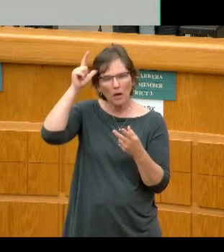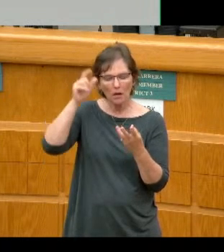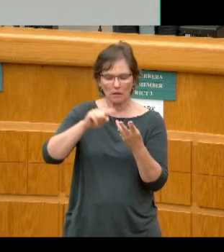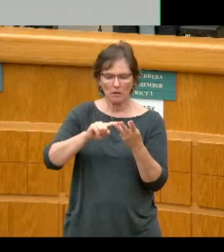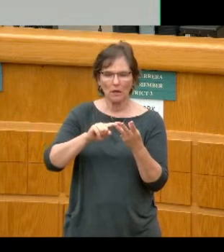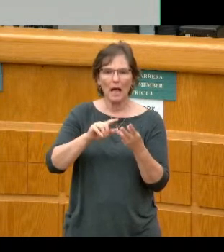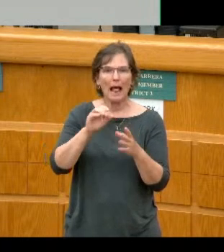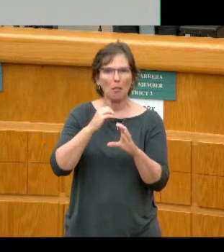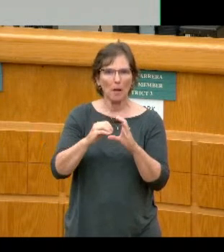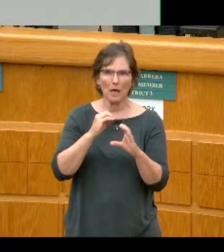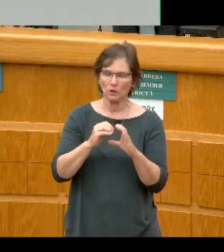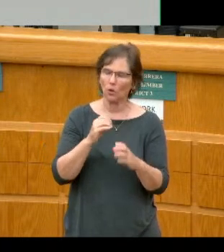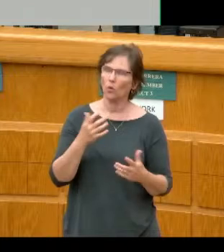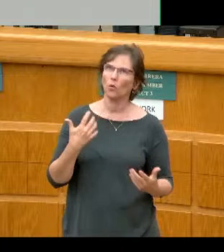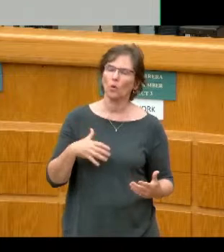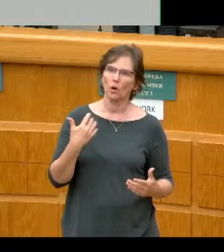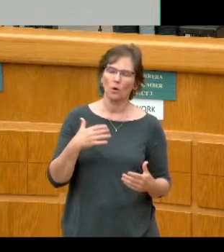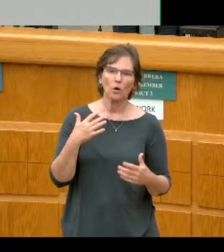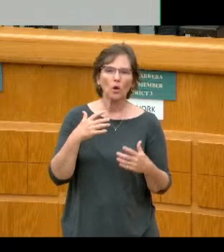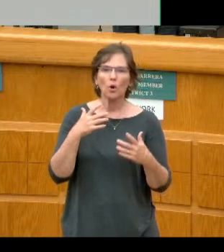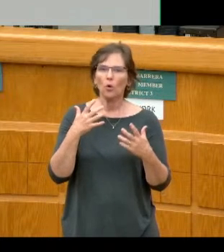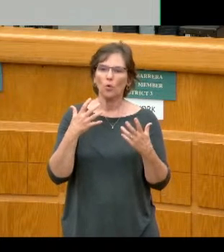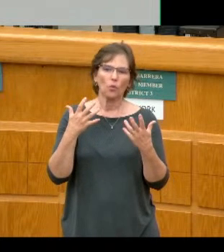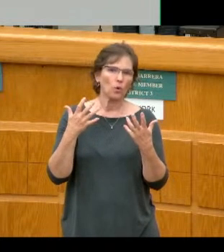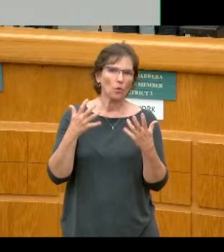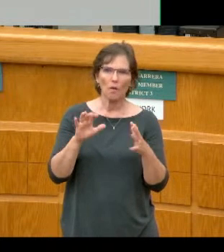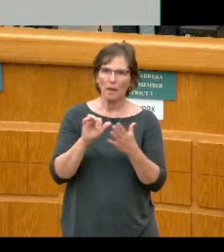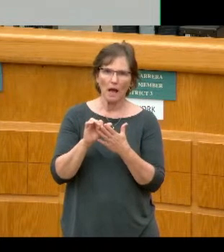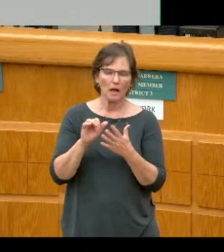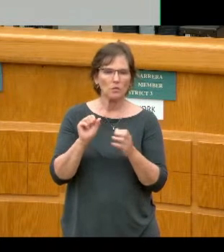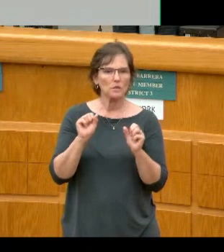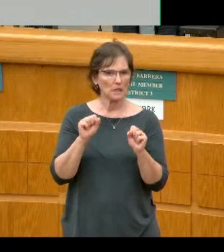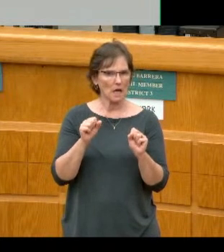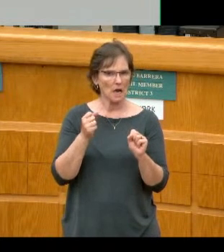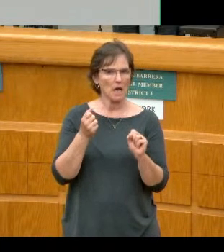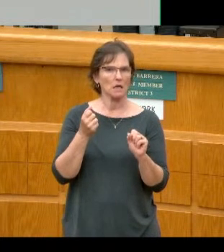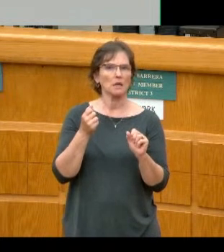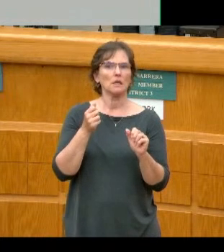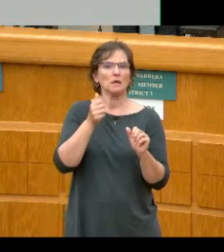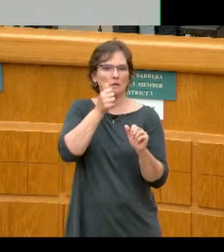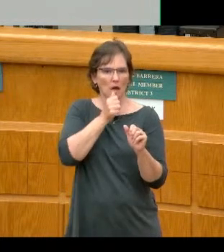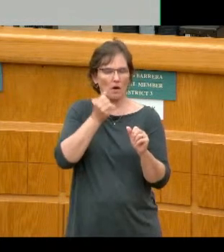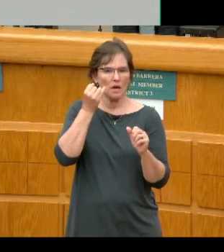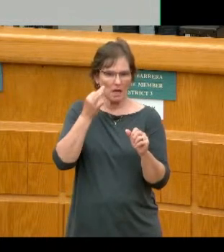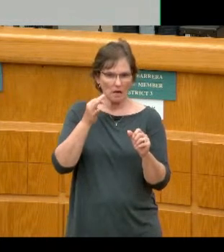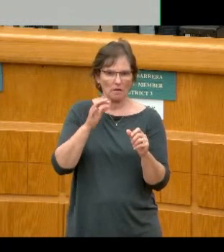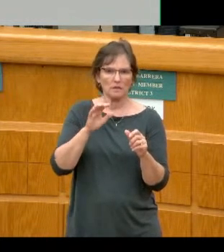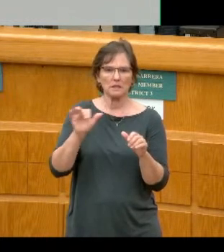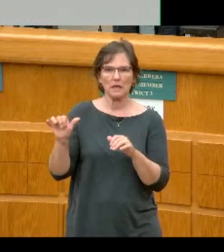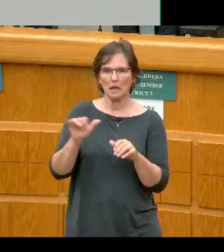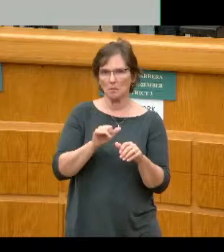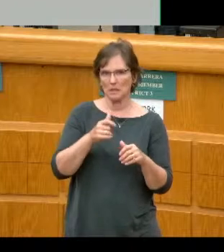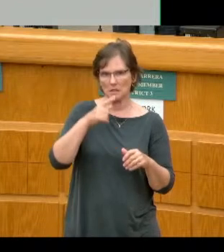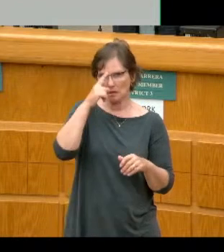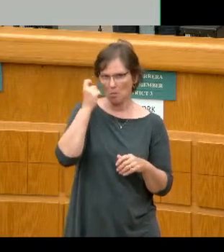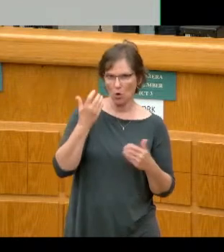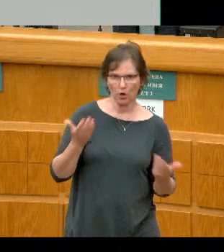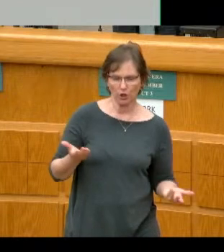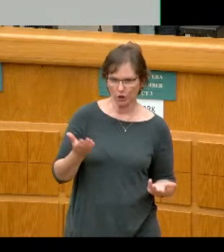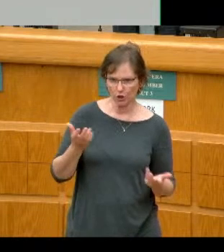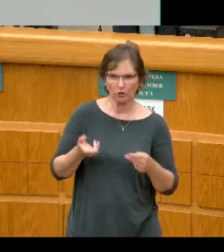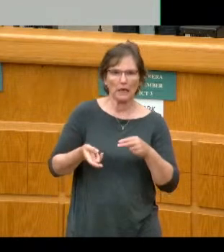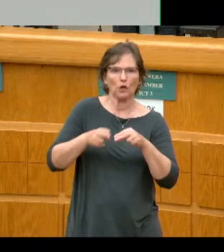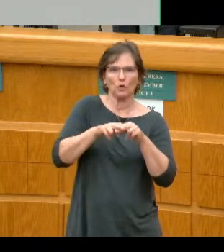to avoid those types of things as much as you can. These are the types of outbreaks that we don't want to see. And I'm